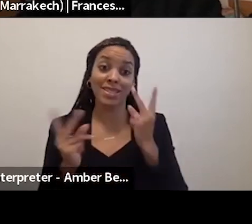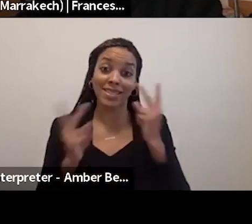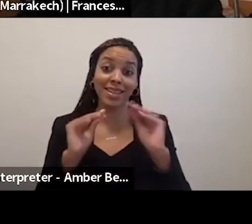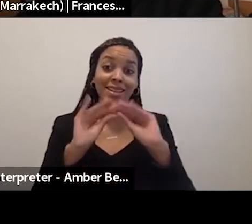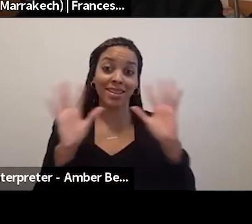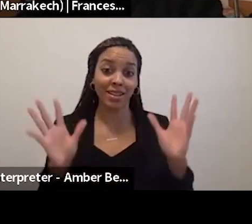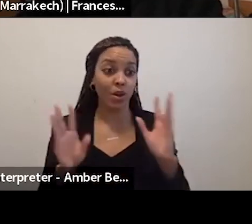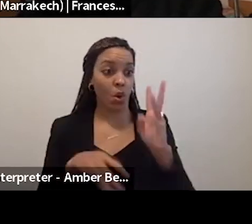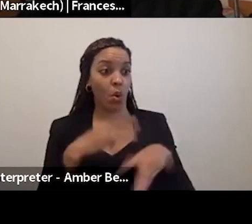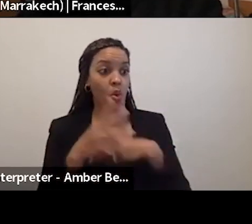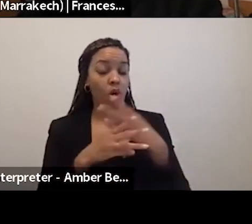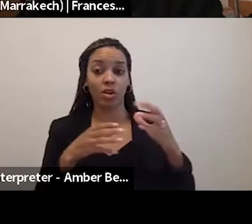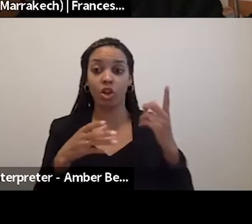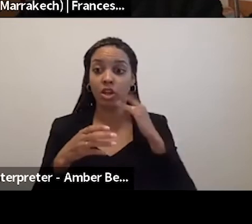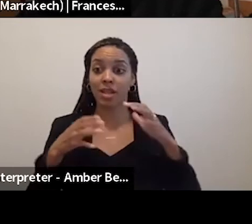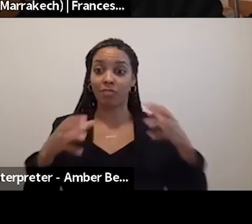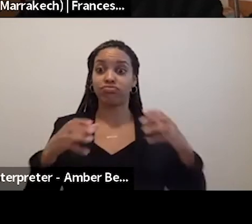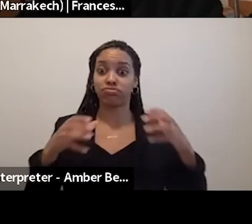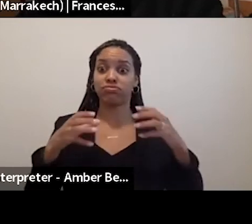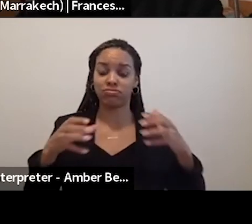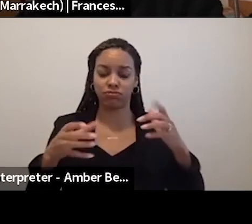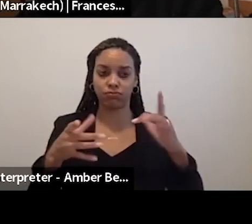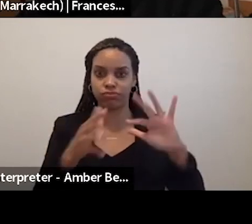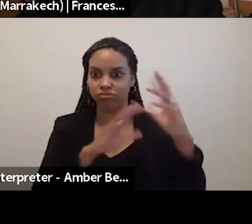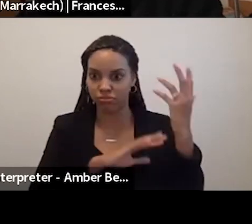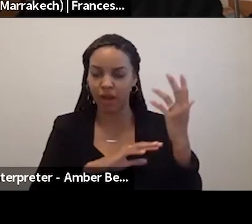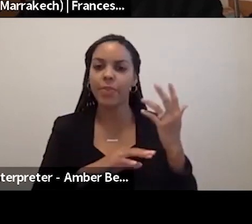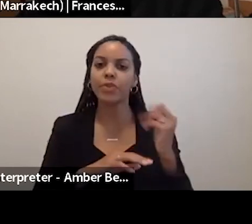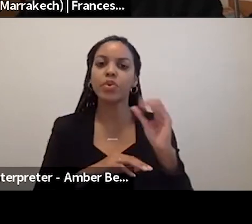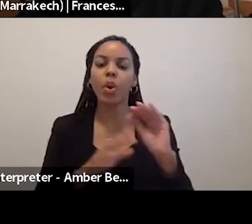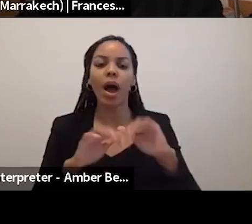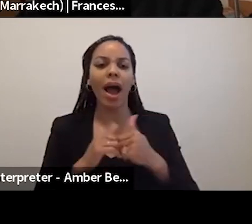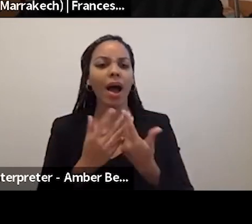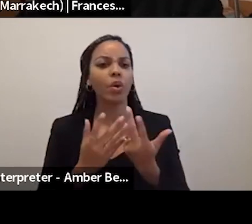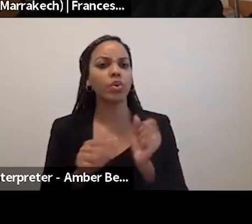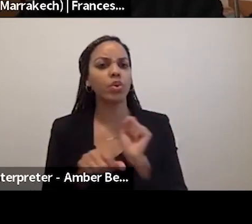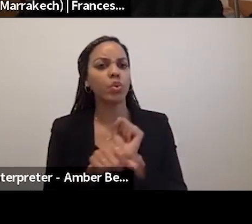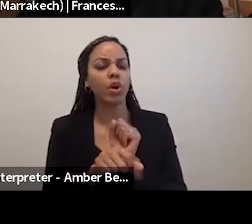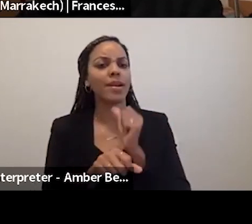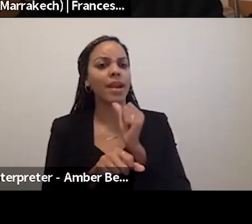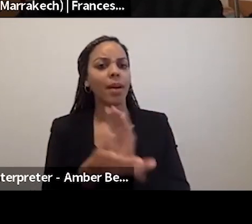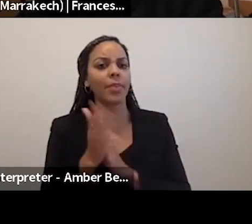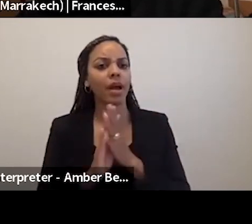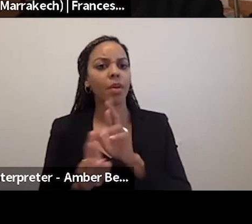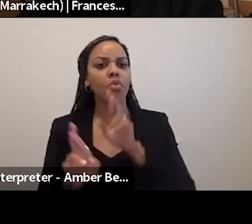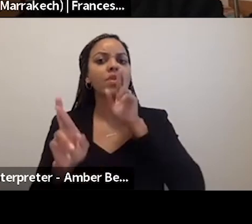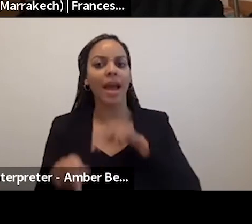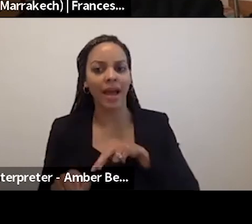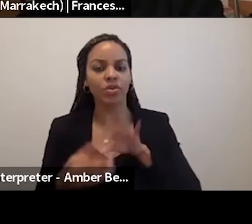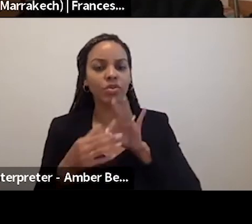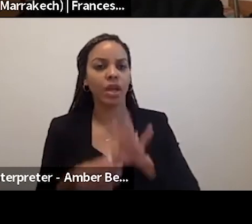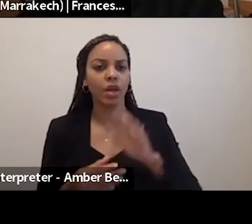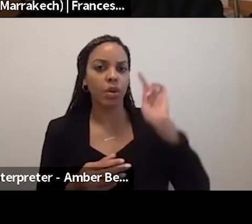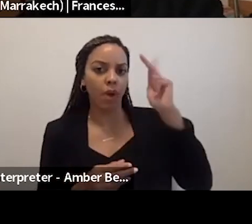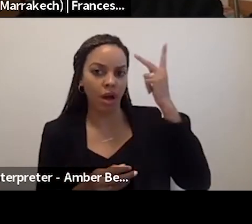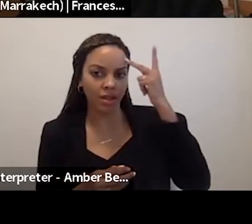could have been previously made. And so how are you working to not be reactionary in terms of the politics that are surrounding